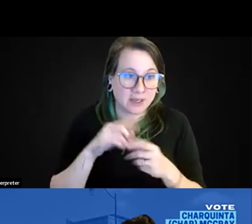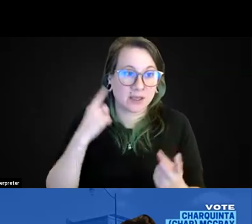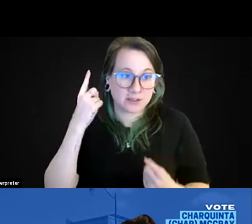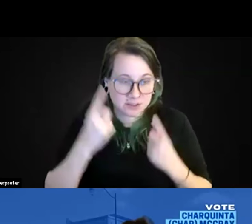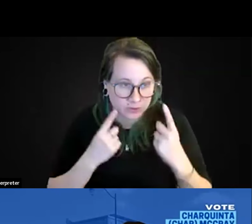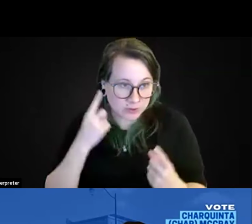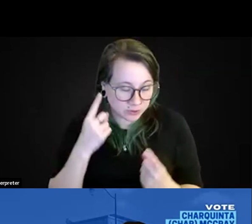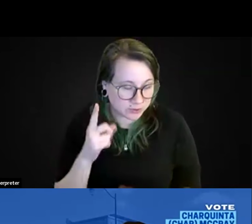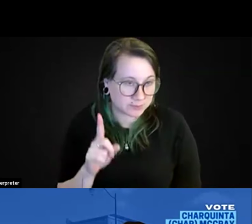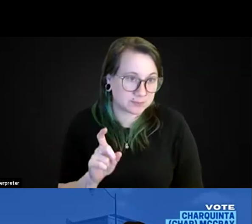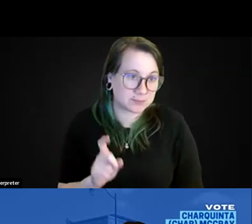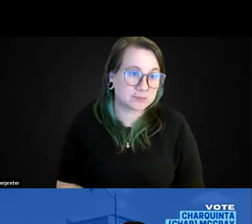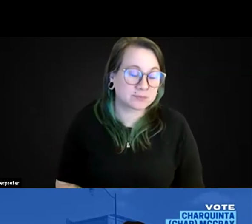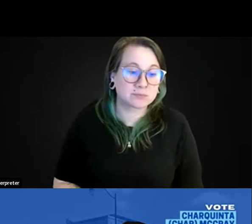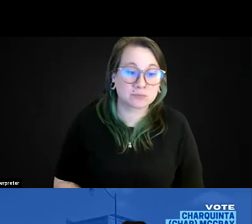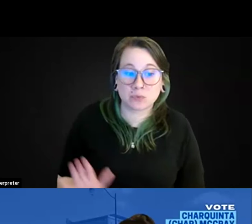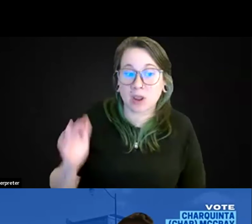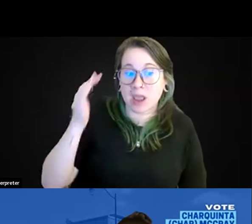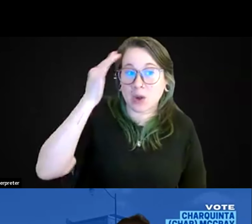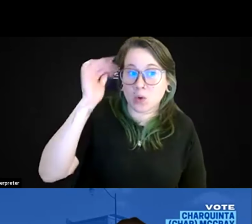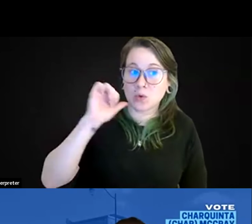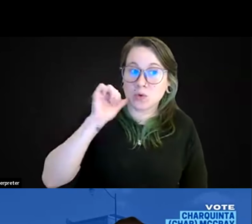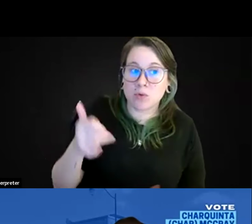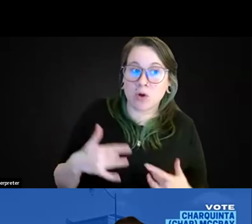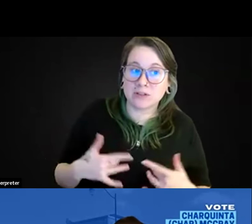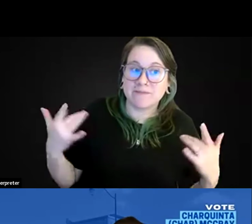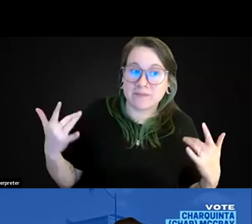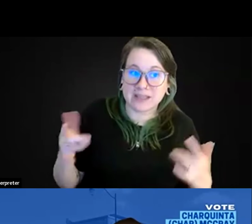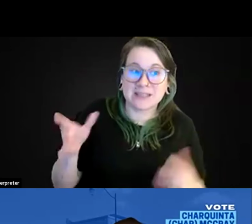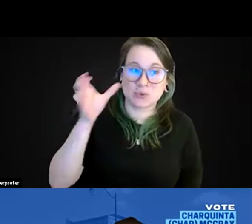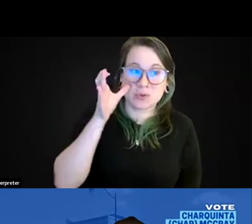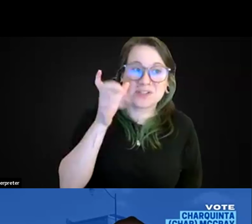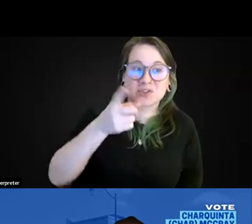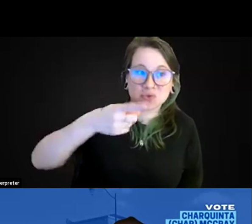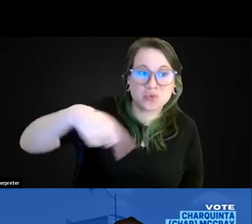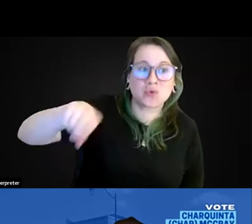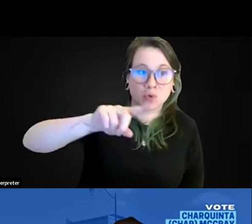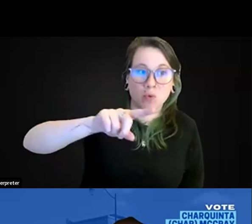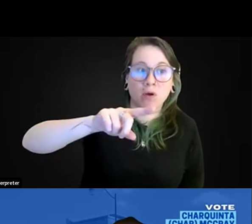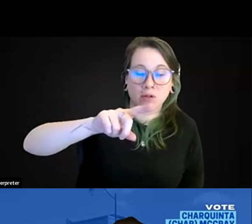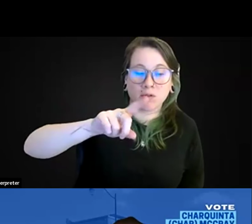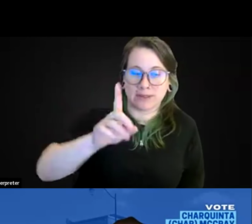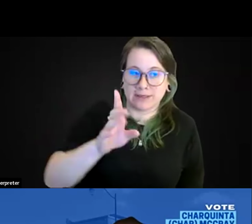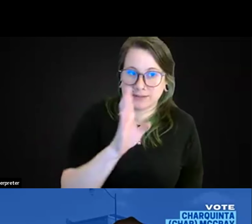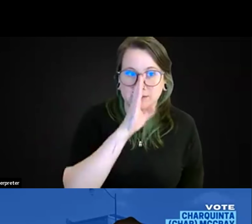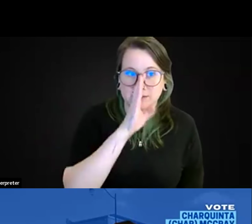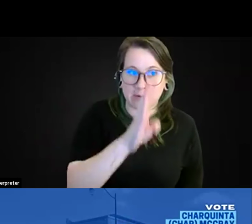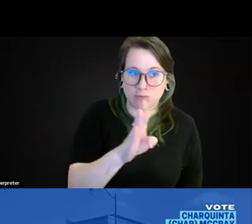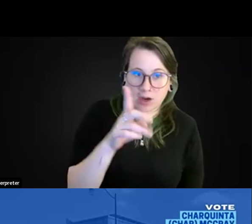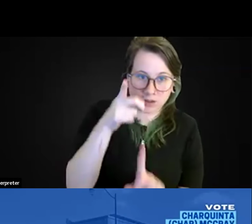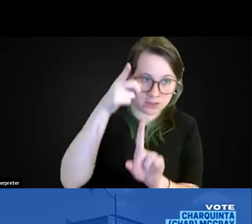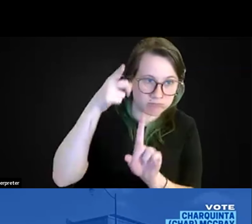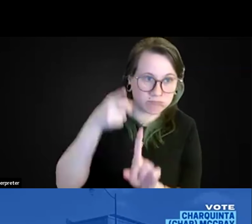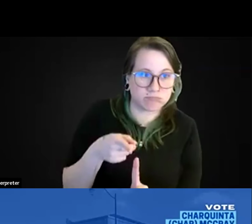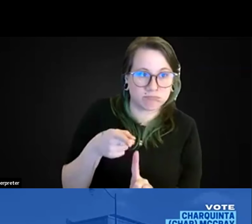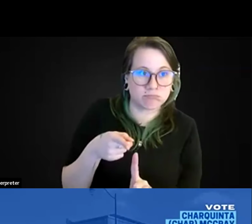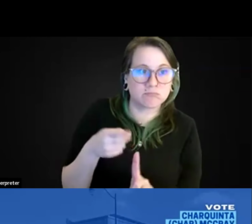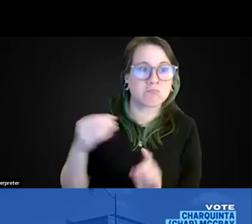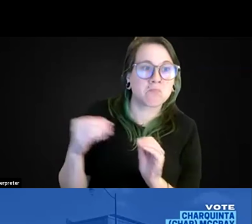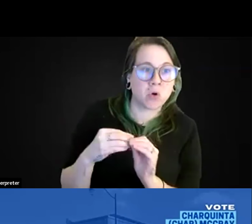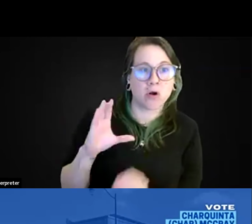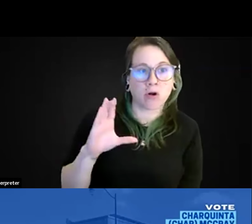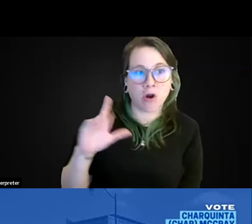that answer? tomorrow's event is mostly to listen to you all. It is directly targeted a little bit towards